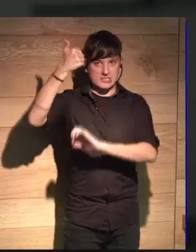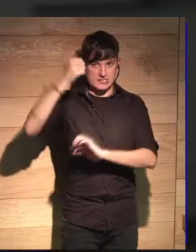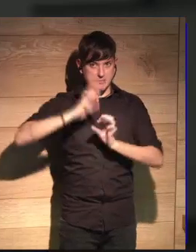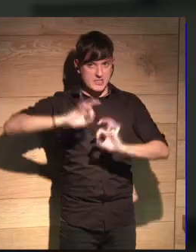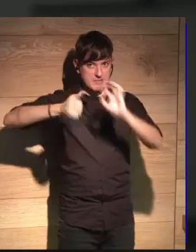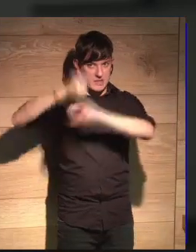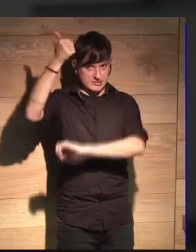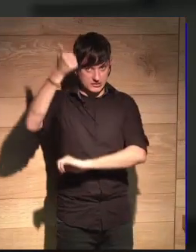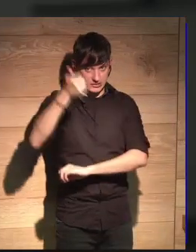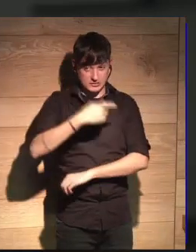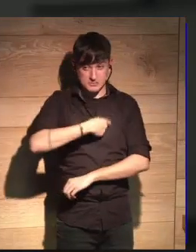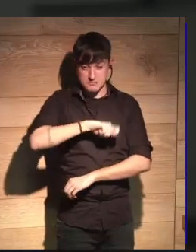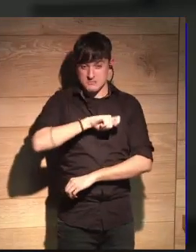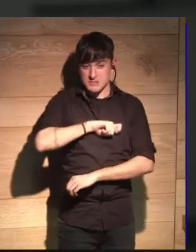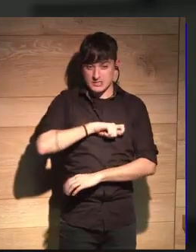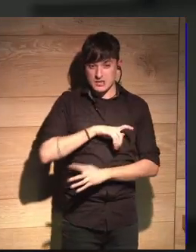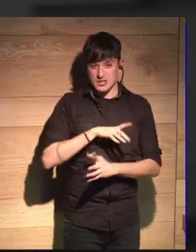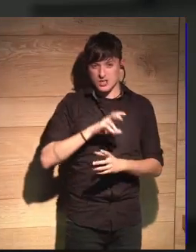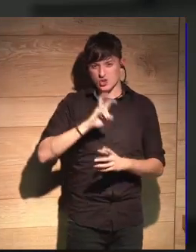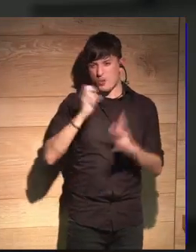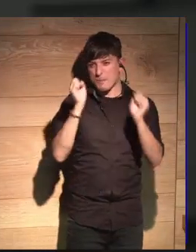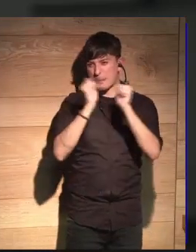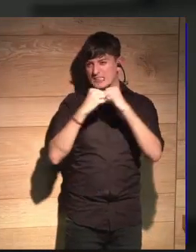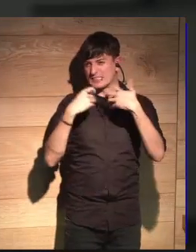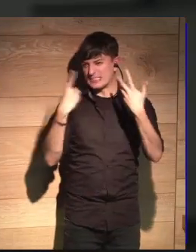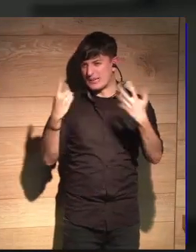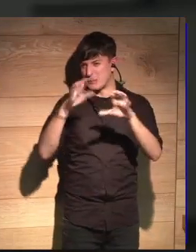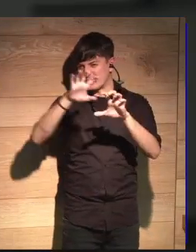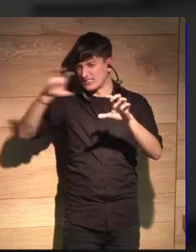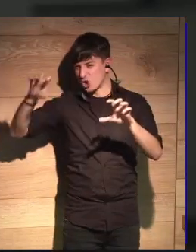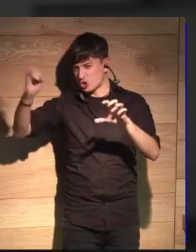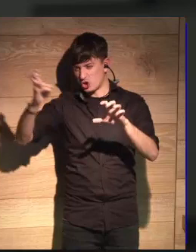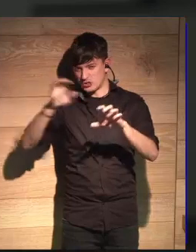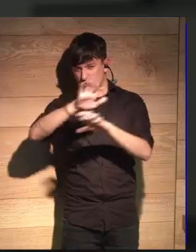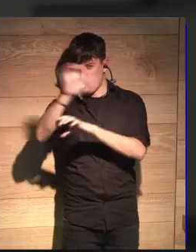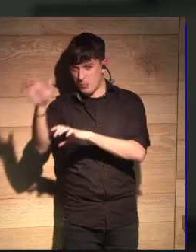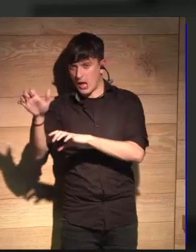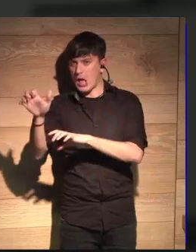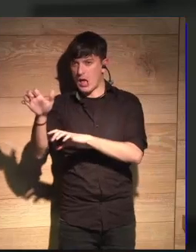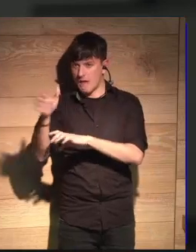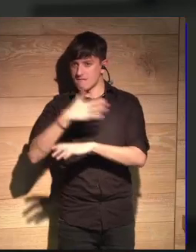European, and 26 other European countries have had the good sense to form a European Union.